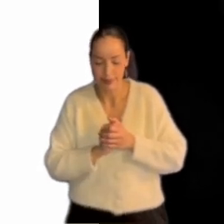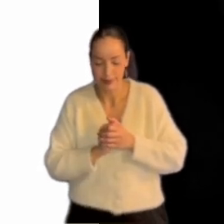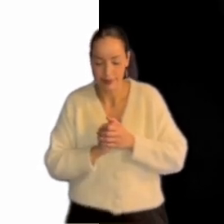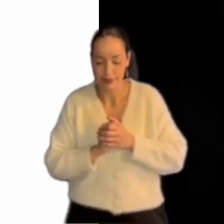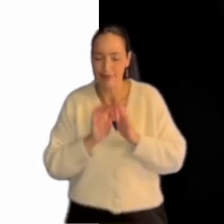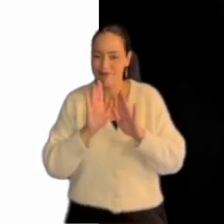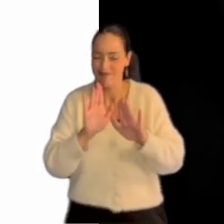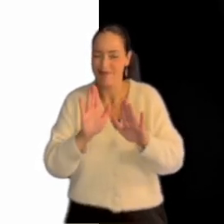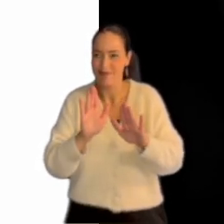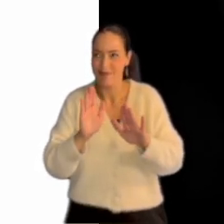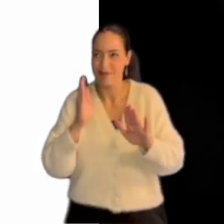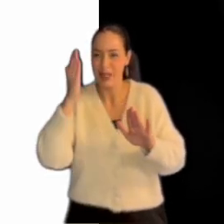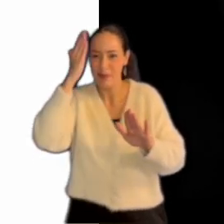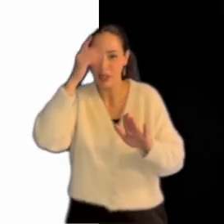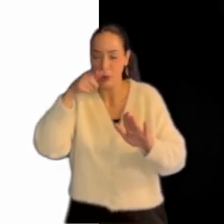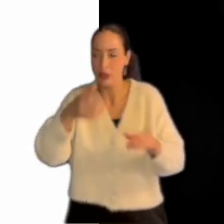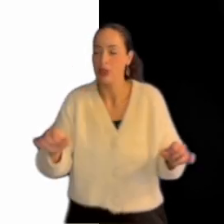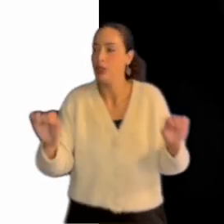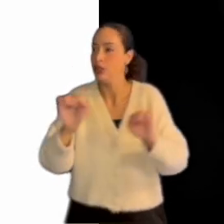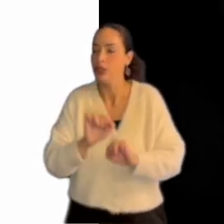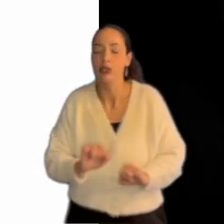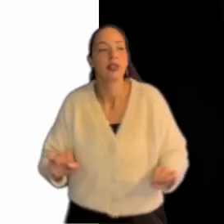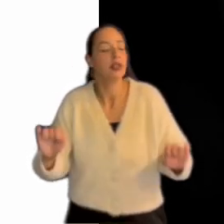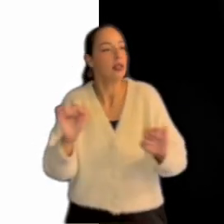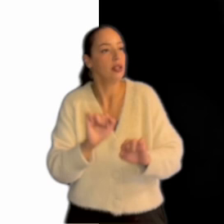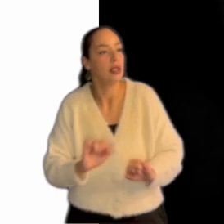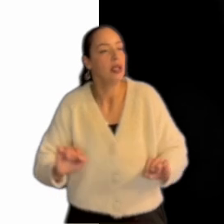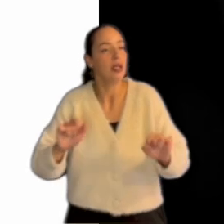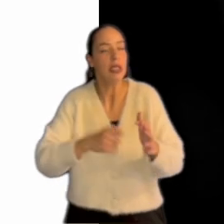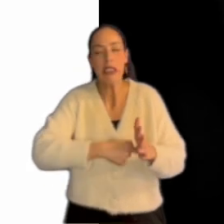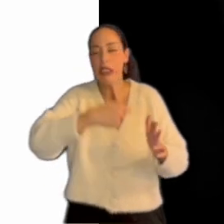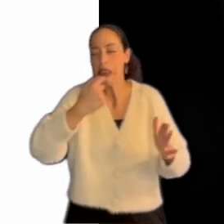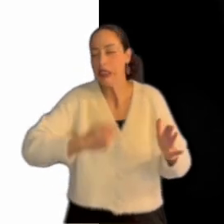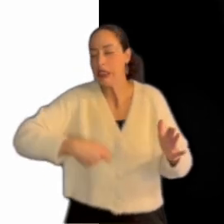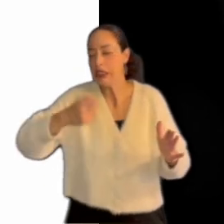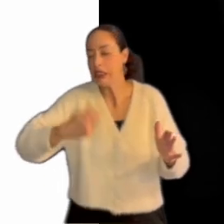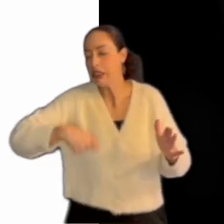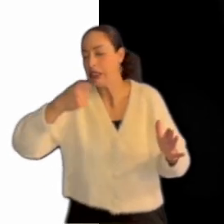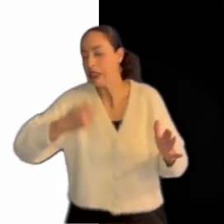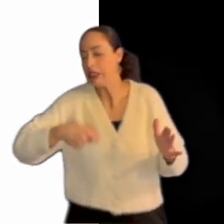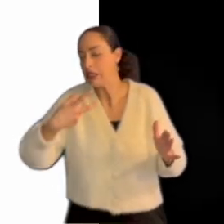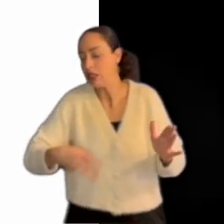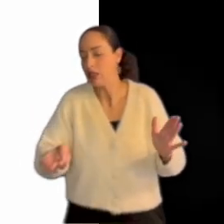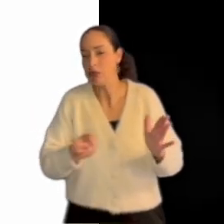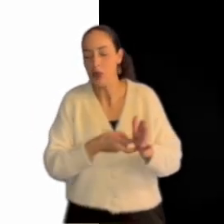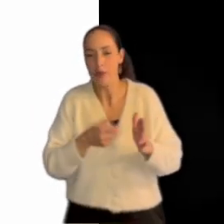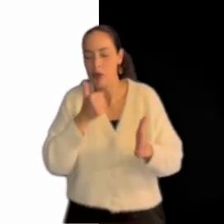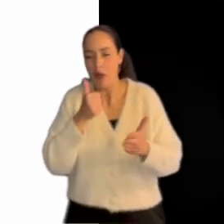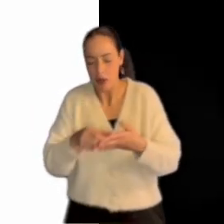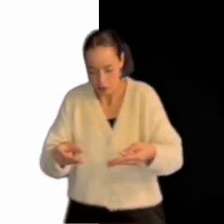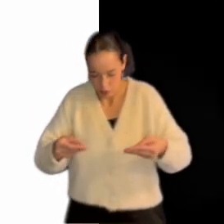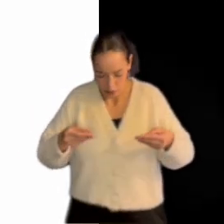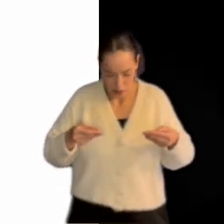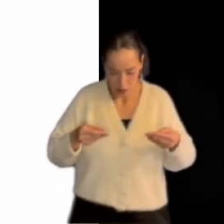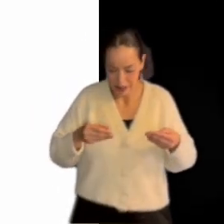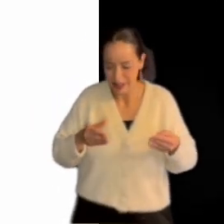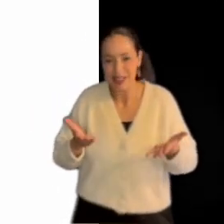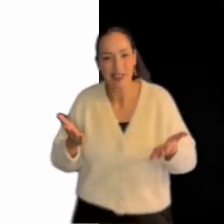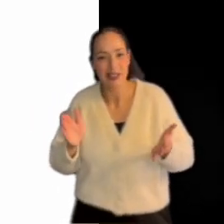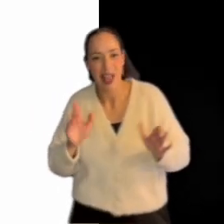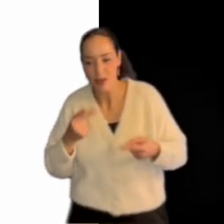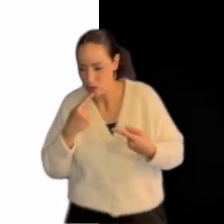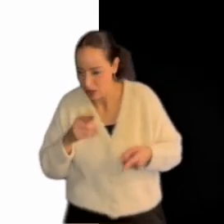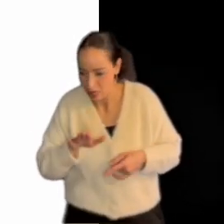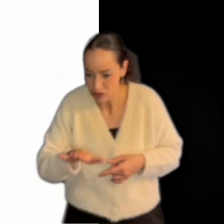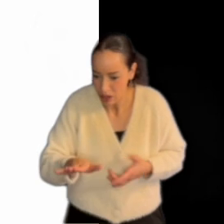Imagine waiting so long for an appointment and then receiving this letter. Imagine telling your child that they have to wait even longer and you don't know how